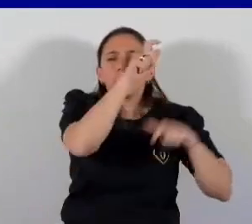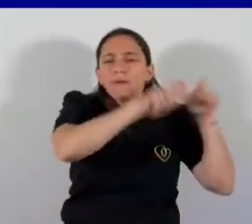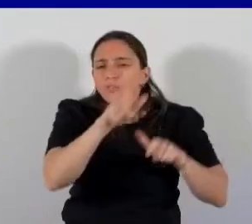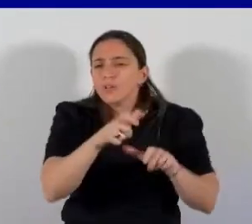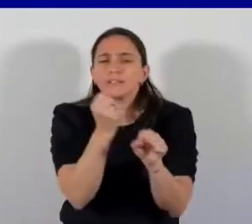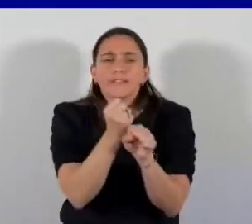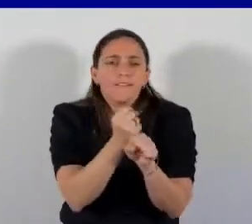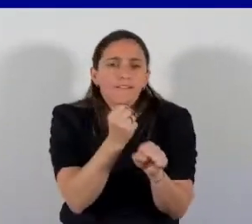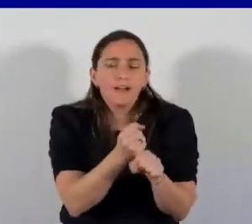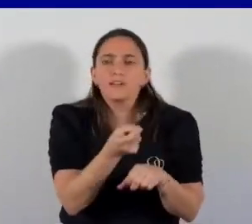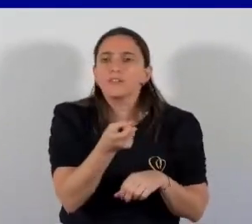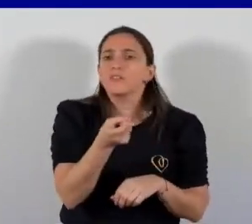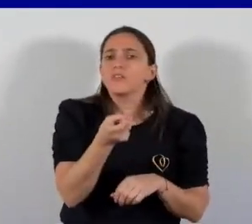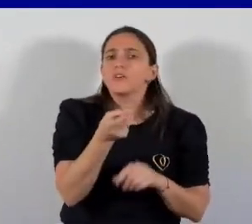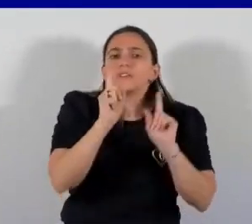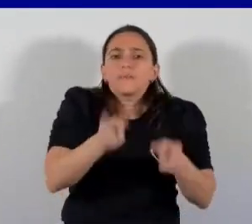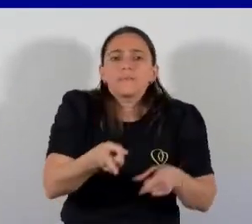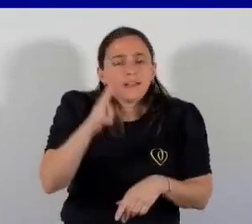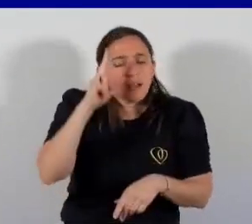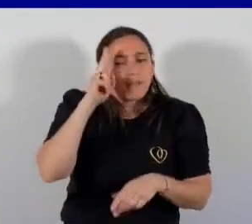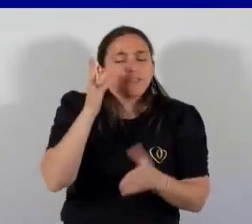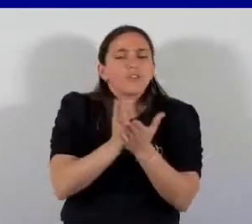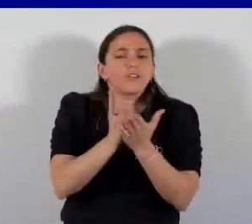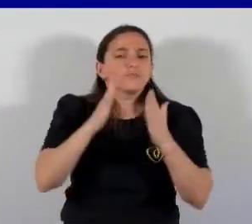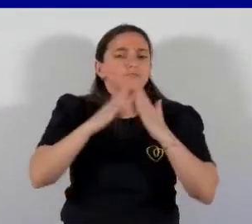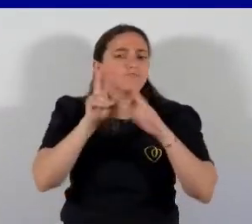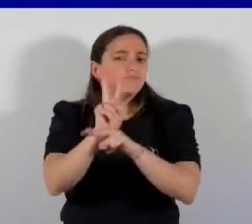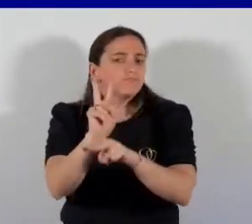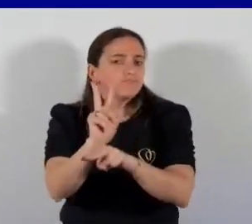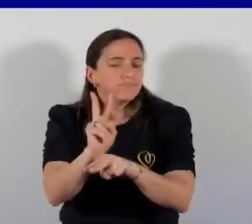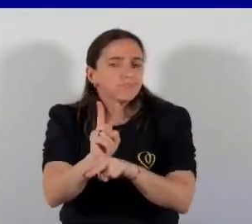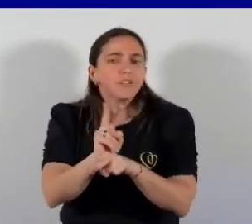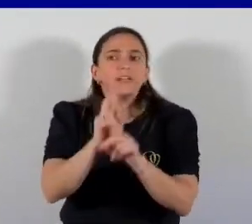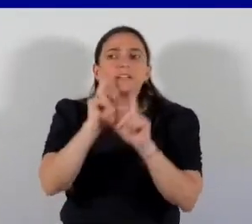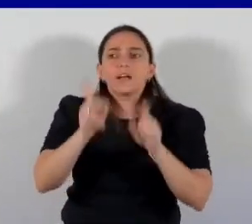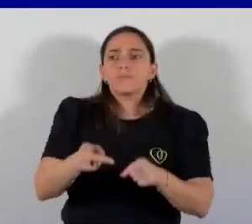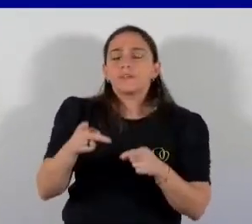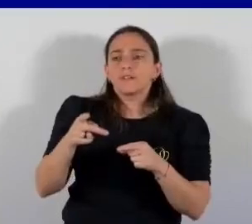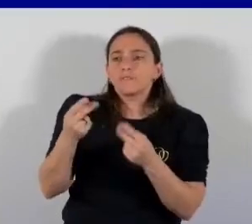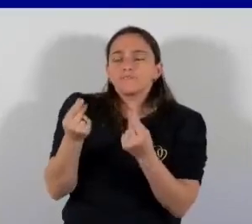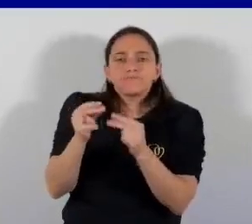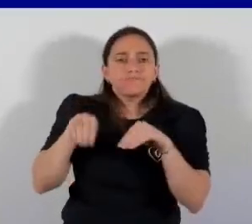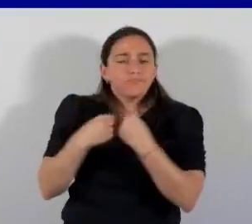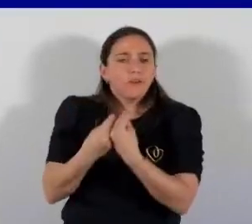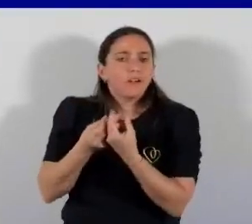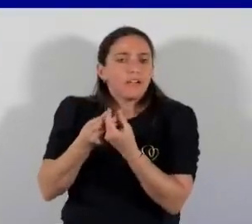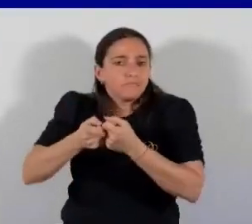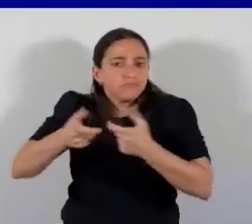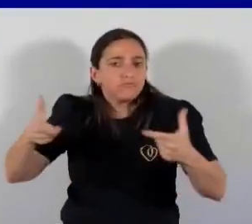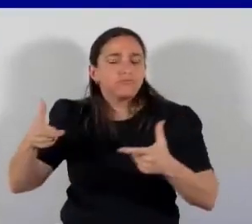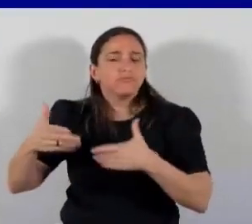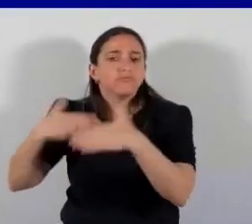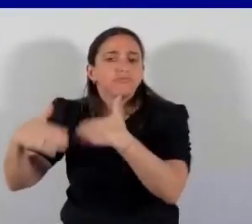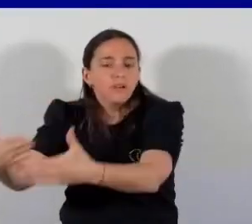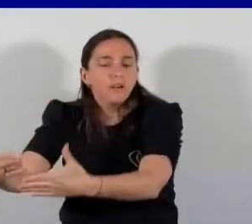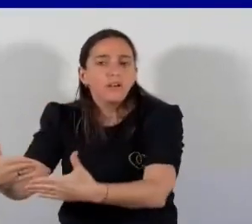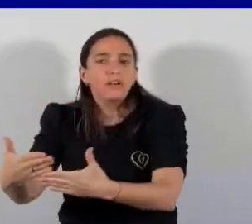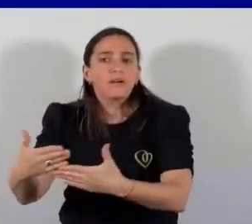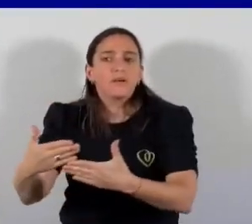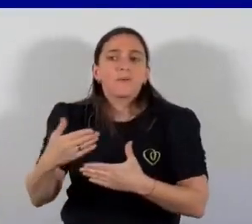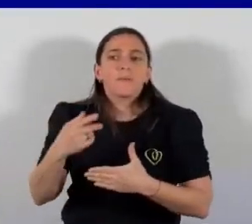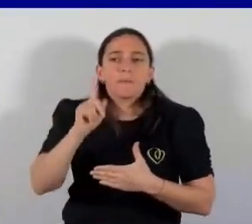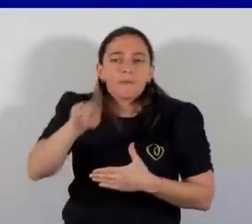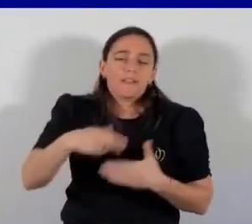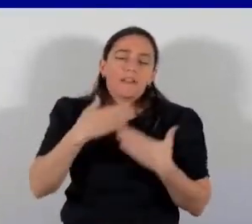lo que tiene que ver con el this human capital, propiedad, con los what it has to do with the respect factores of property rights, que generan muchísimo. with the